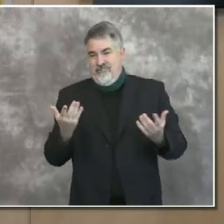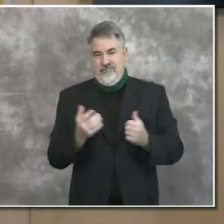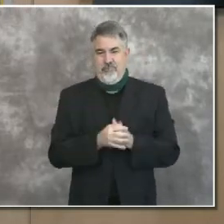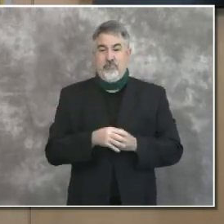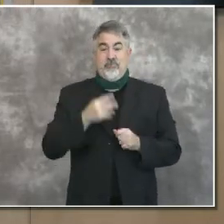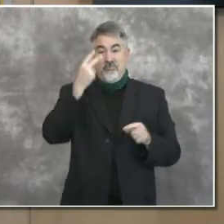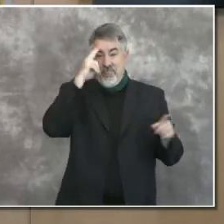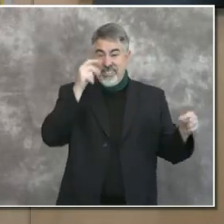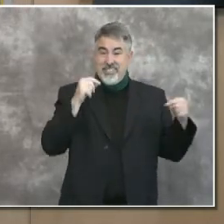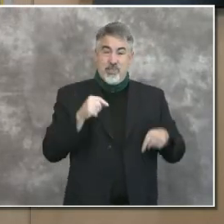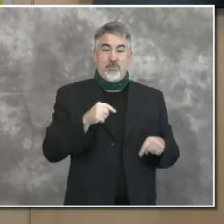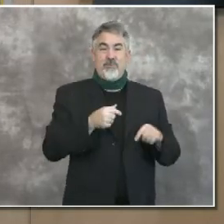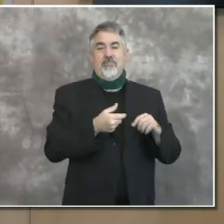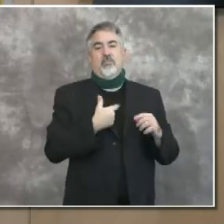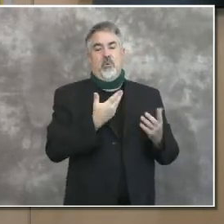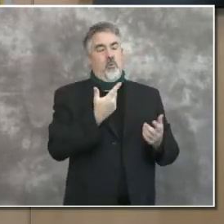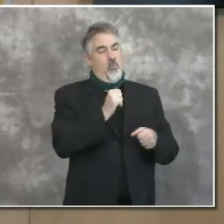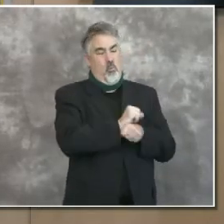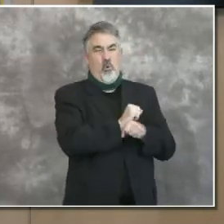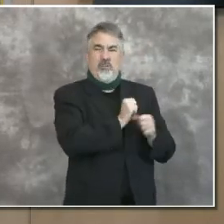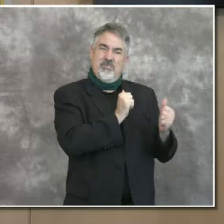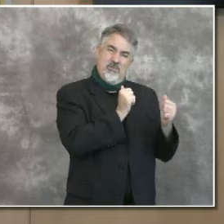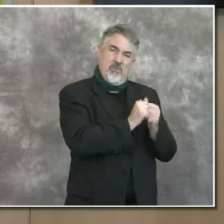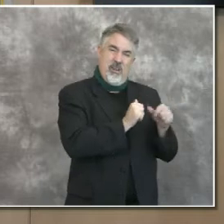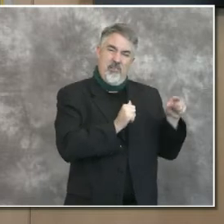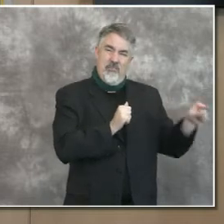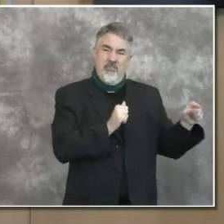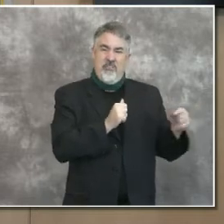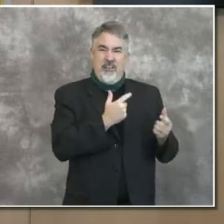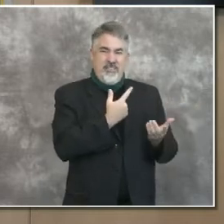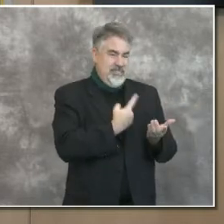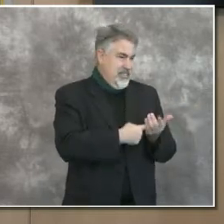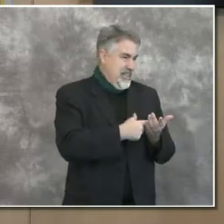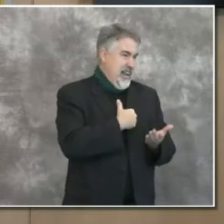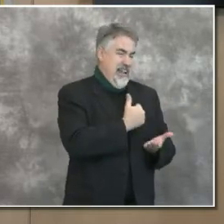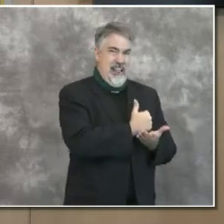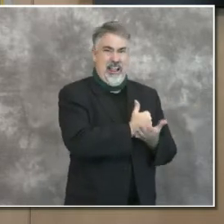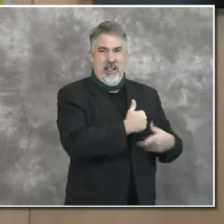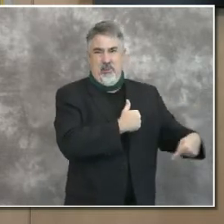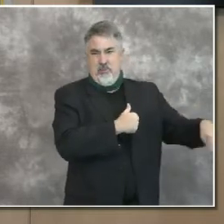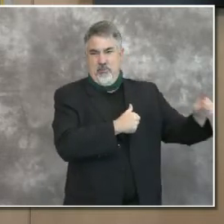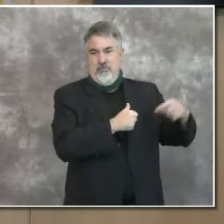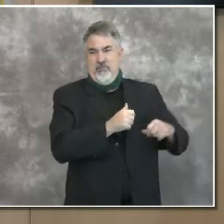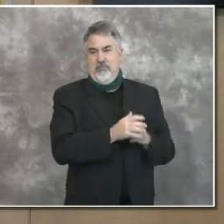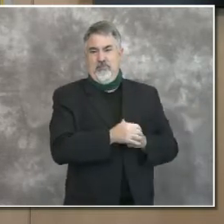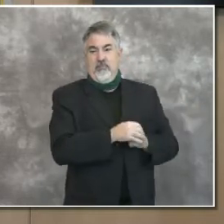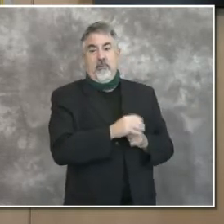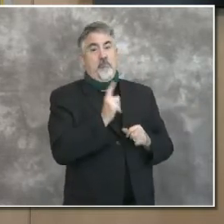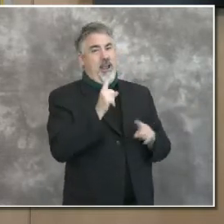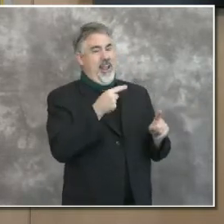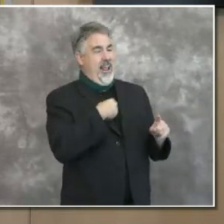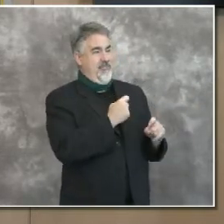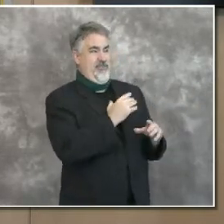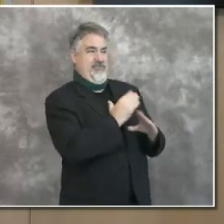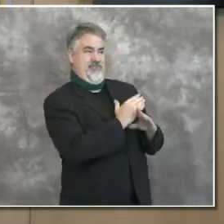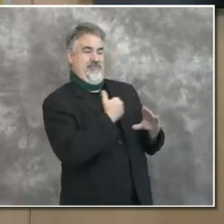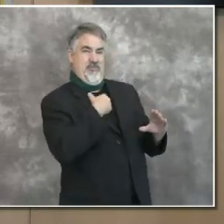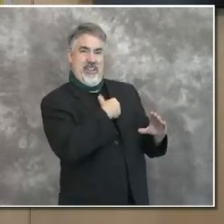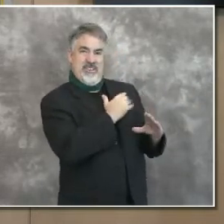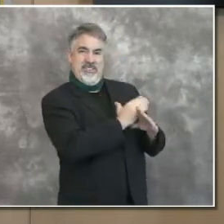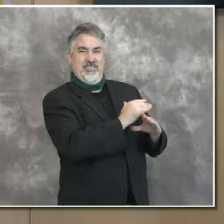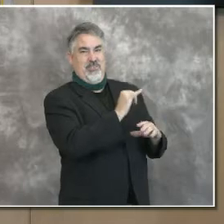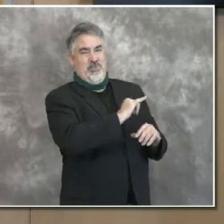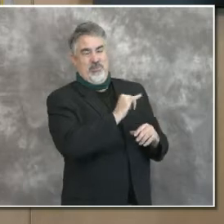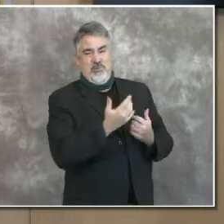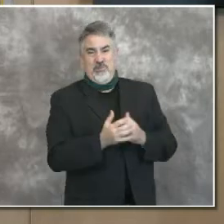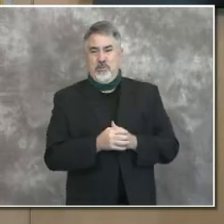and work with our counterparts there to assist them while at the same time protecting our region. Now it's my pleasure to